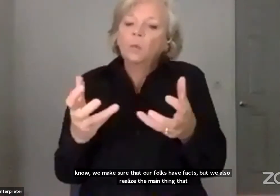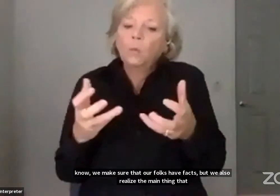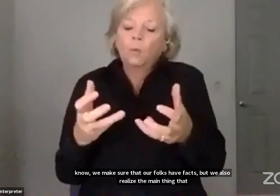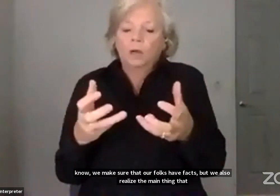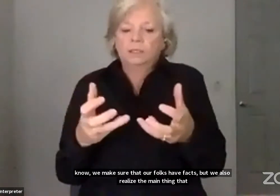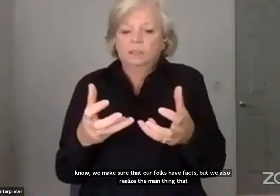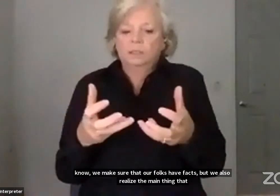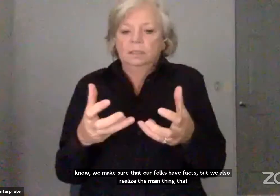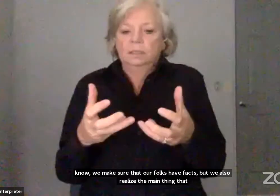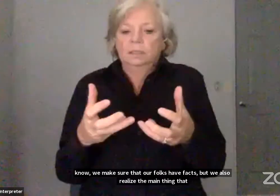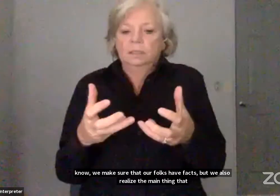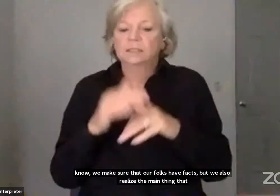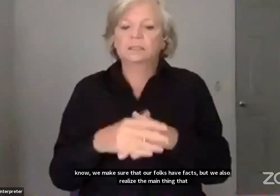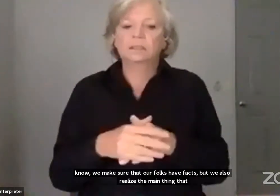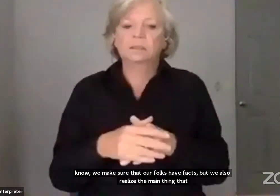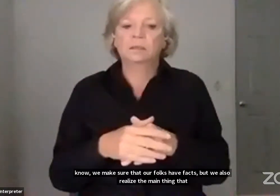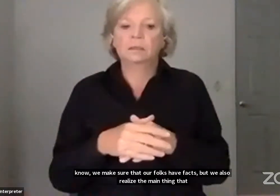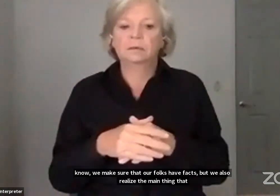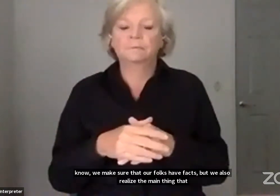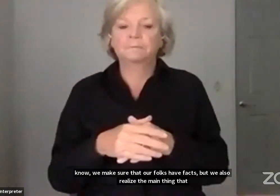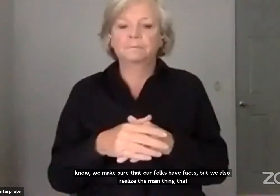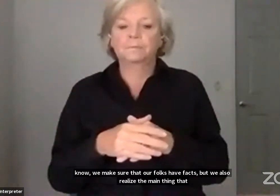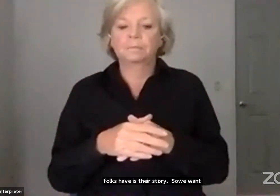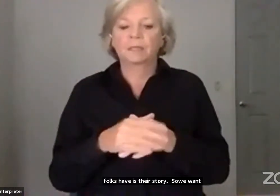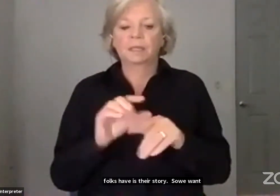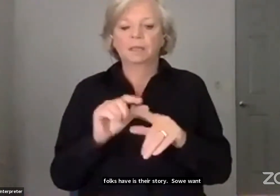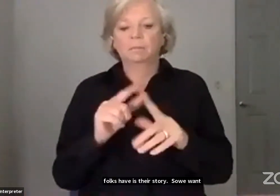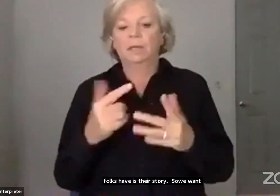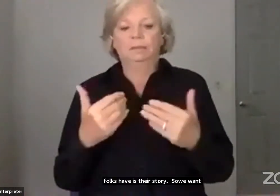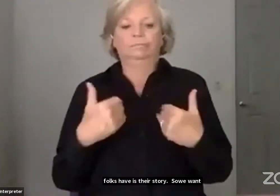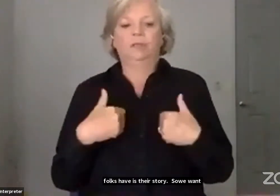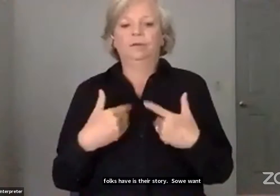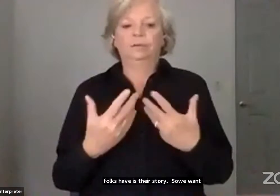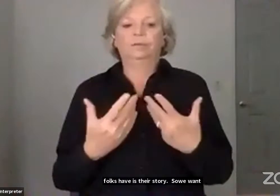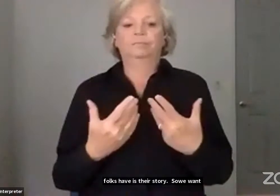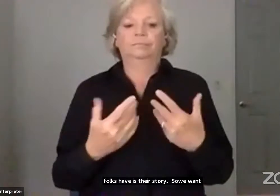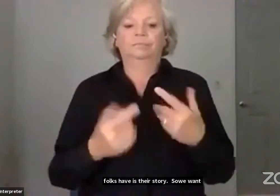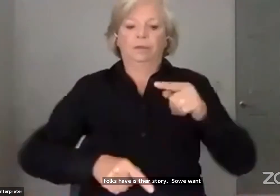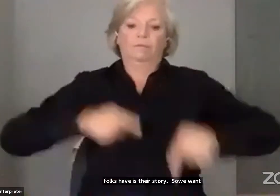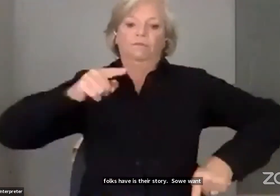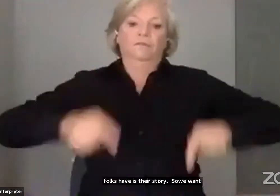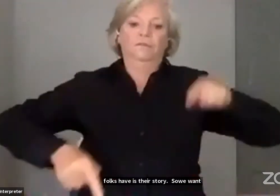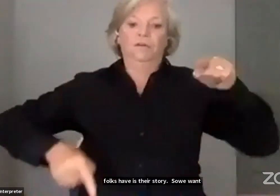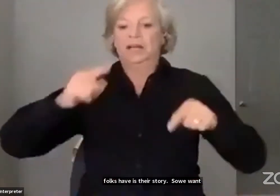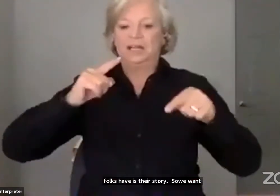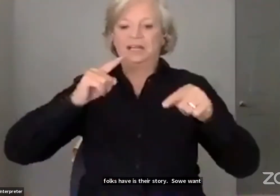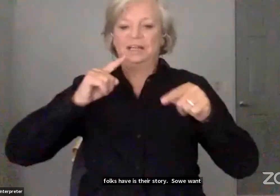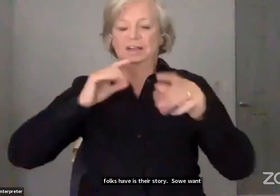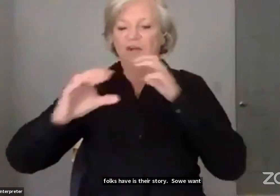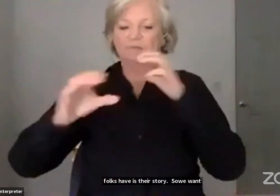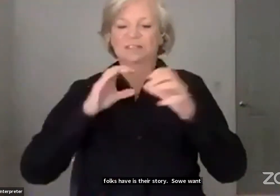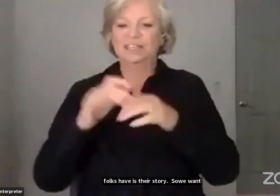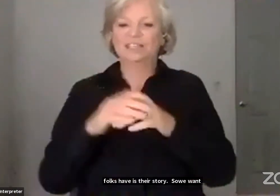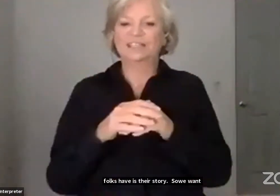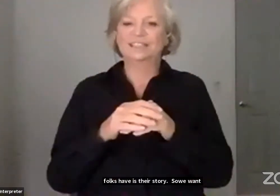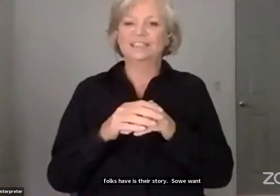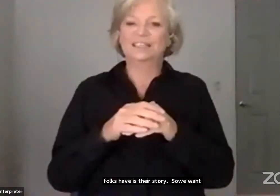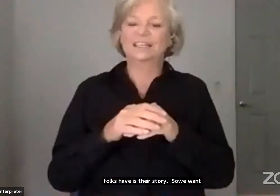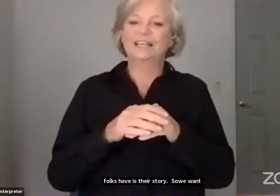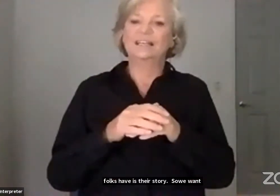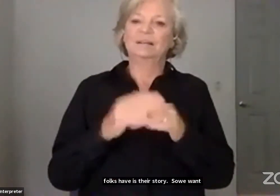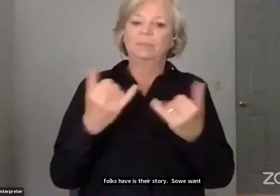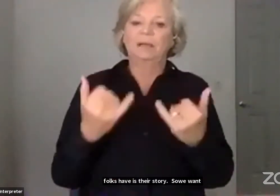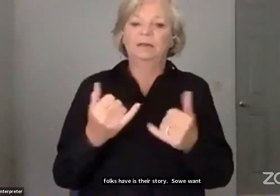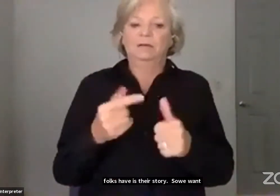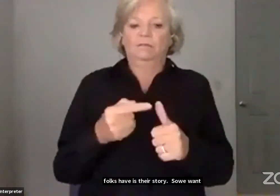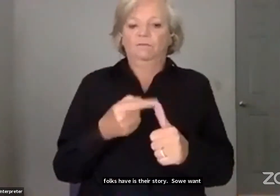knocks so far, about 15,000 conversations. And let's hear from some of the folks who've been having some of those conversations. Let me first